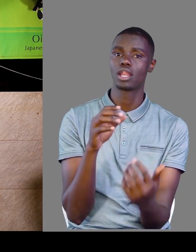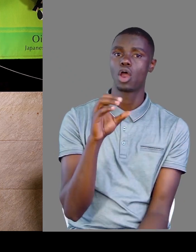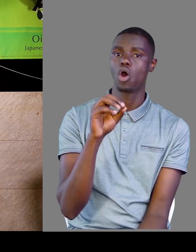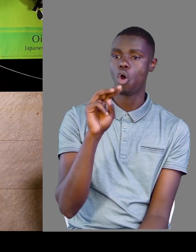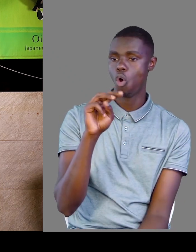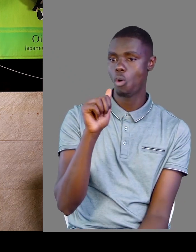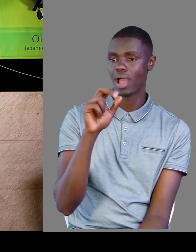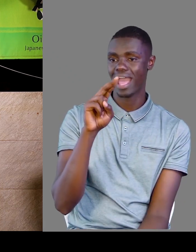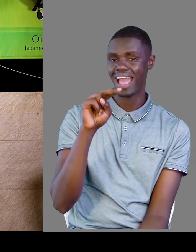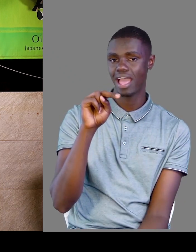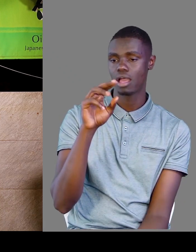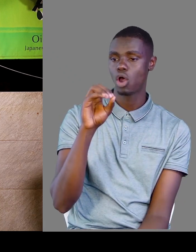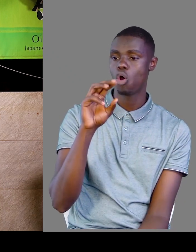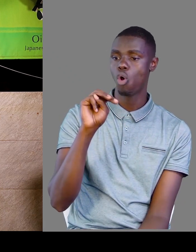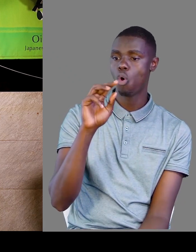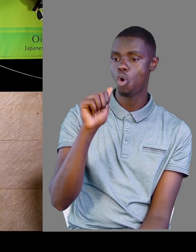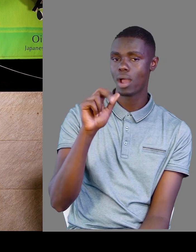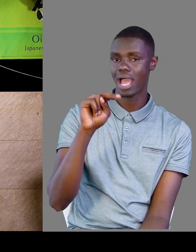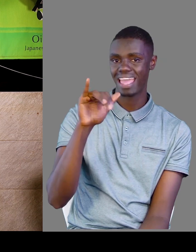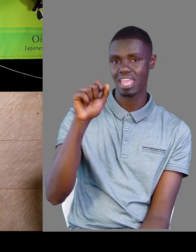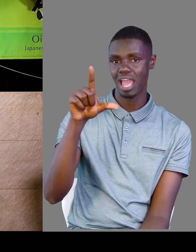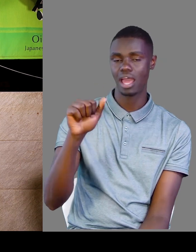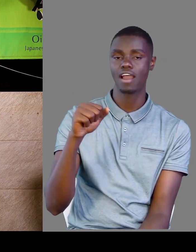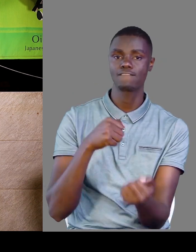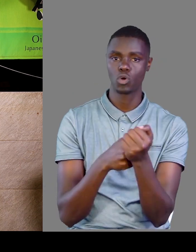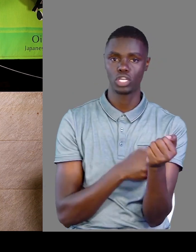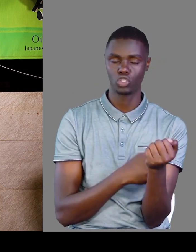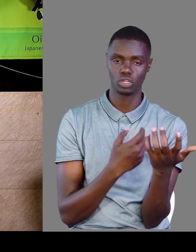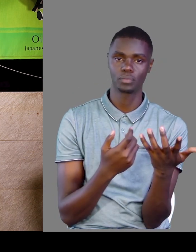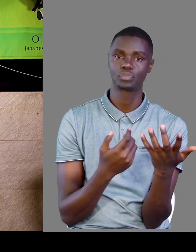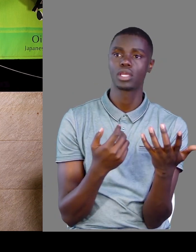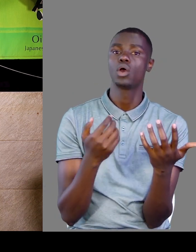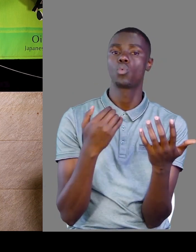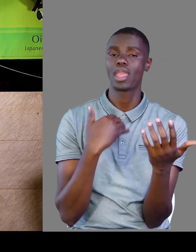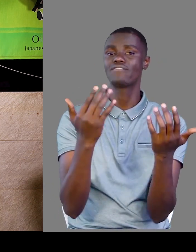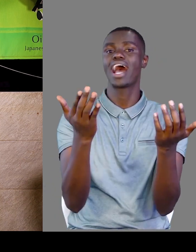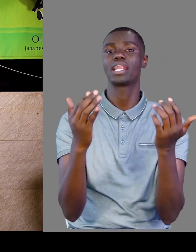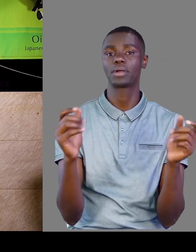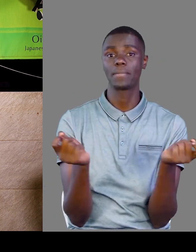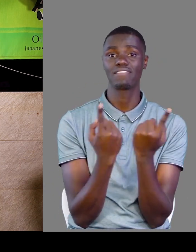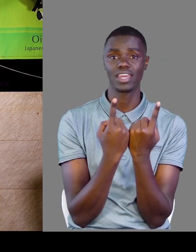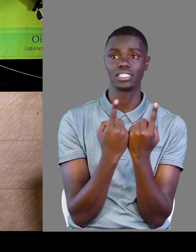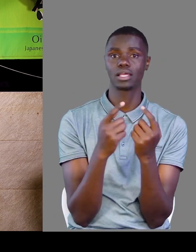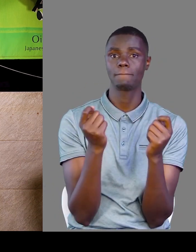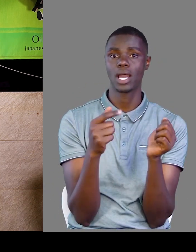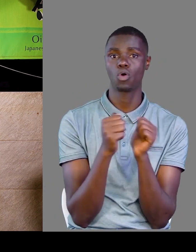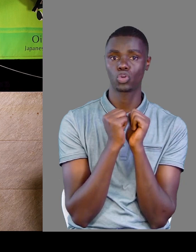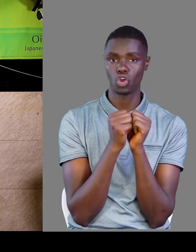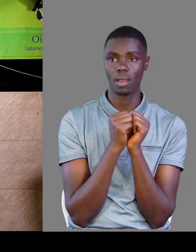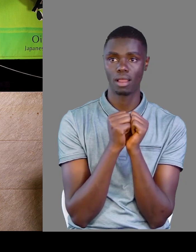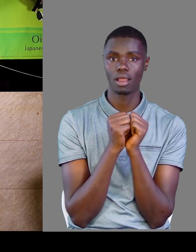Foundation pages on Instagram, Twitter. We have an upcoming event in